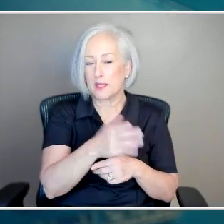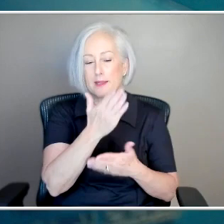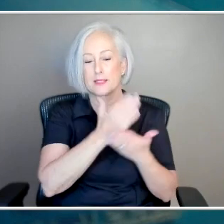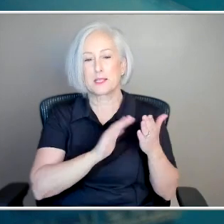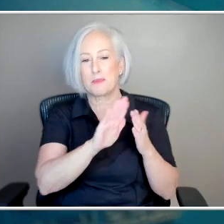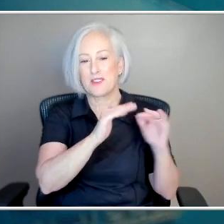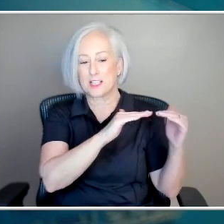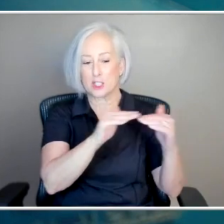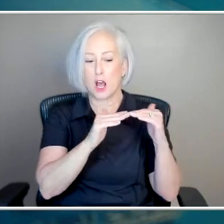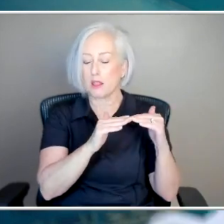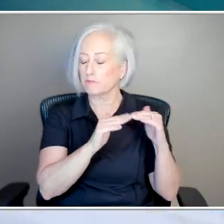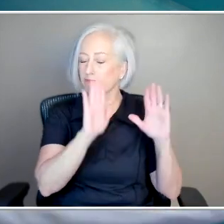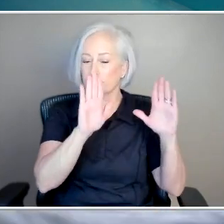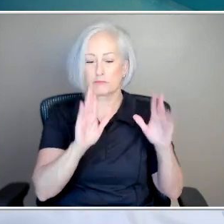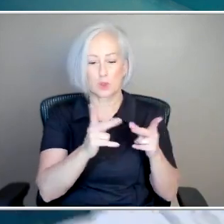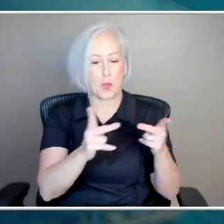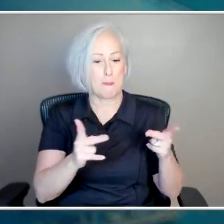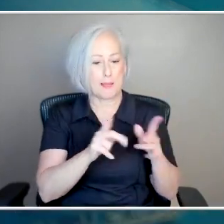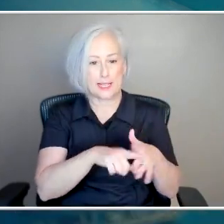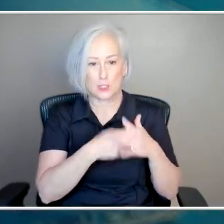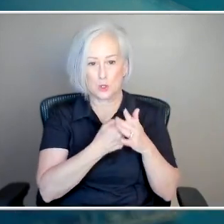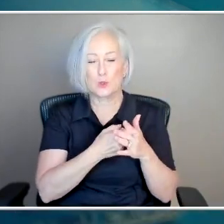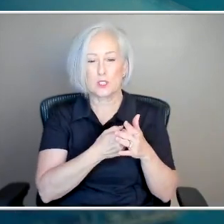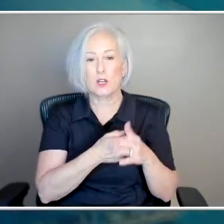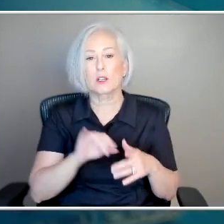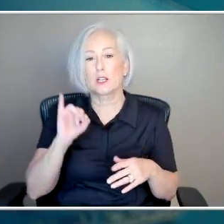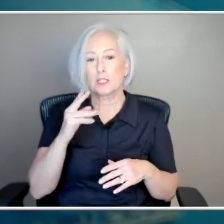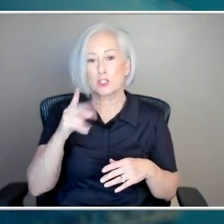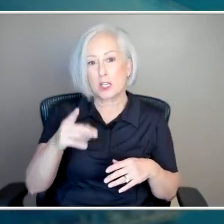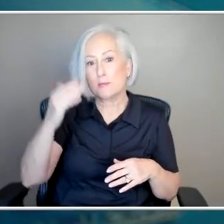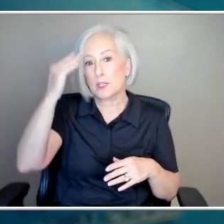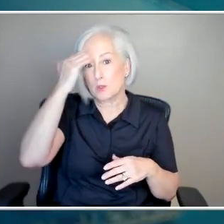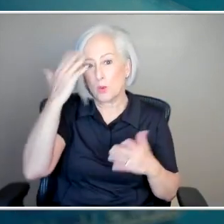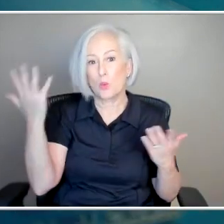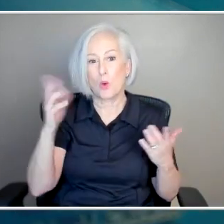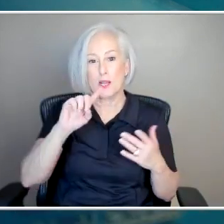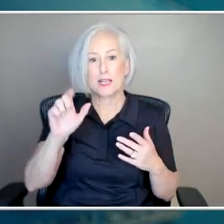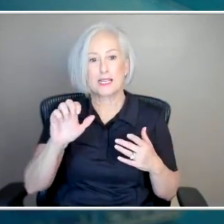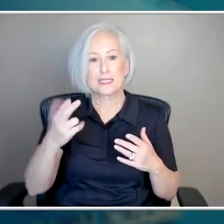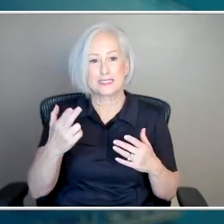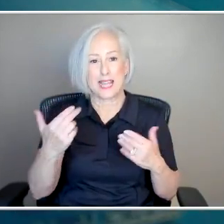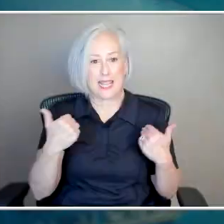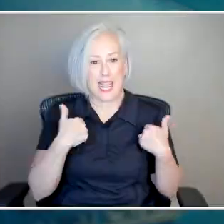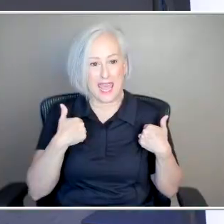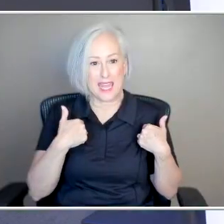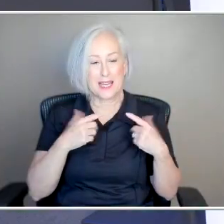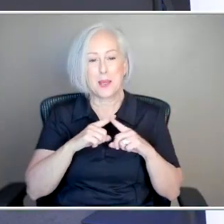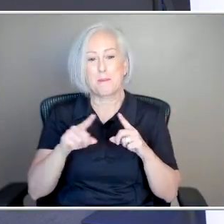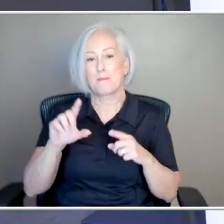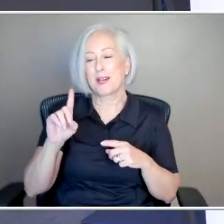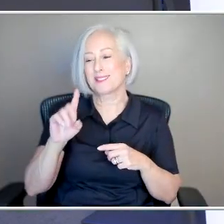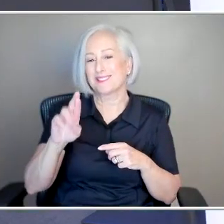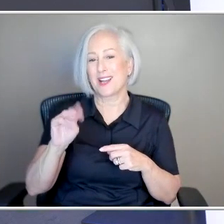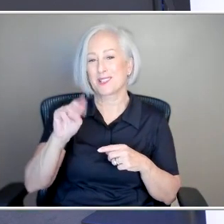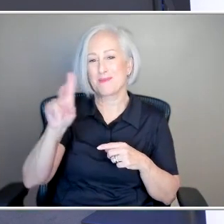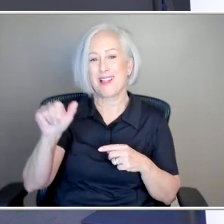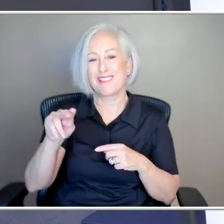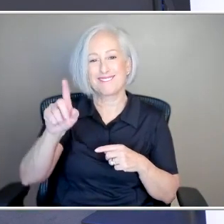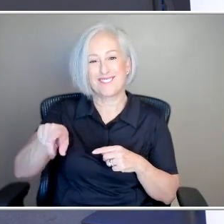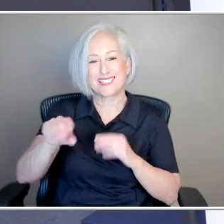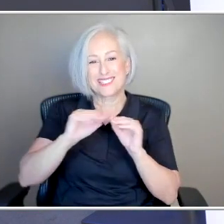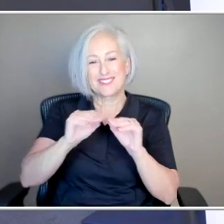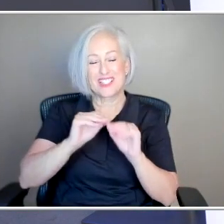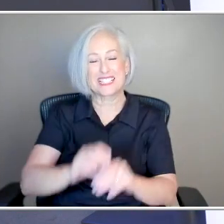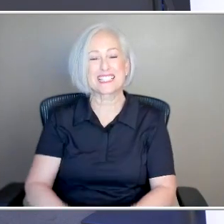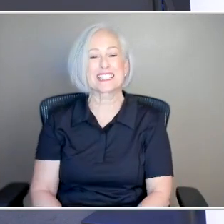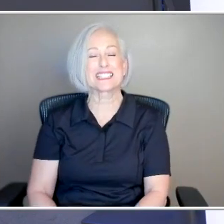place to start, because if JP knew what Zach had, he just needed me to fix it. So That's right. Gene wants to know, is this like the injury that the